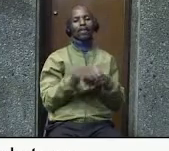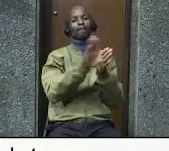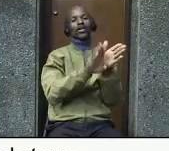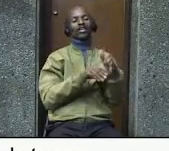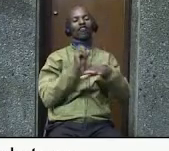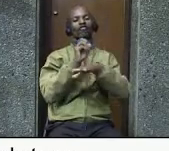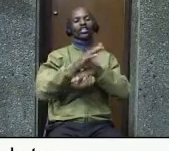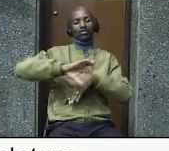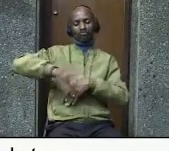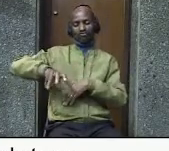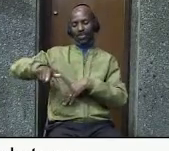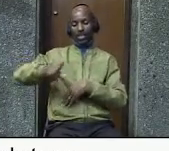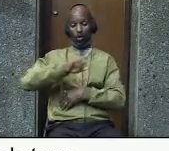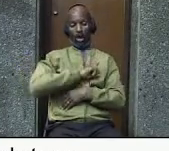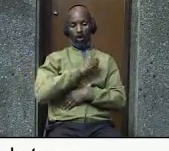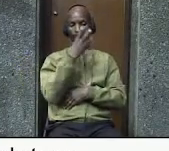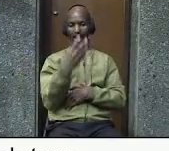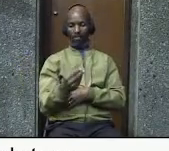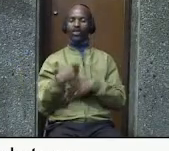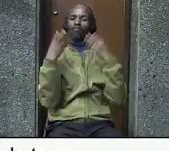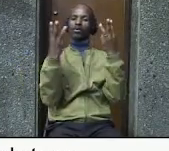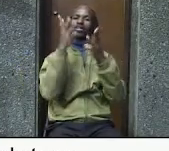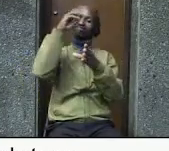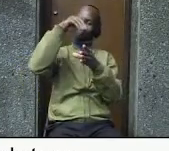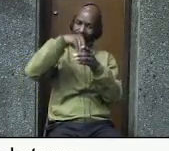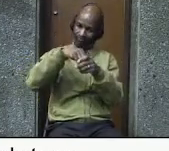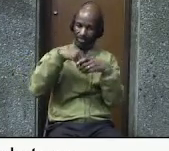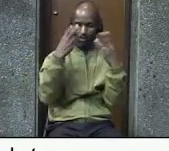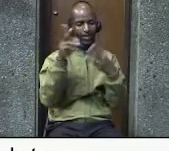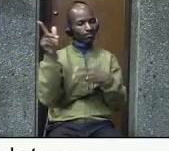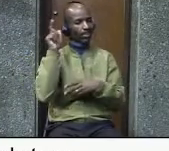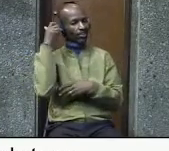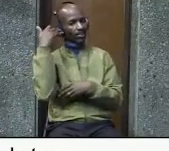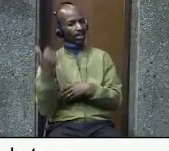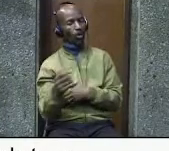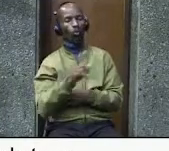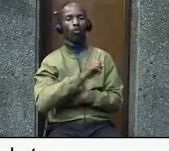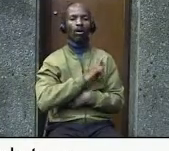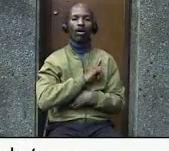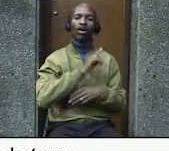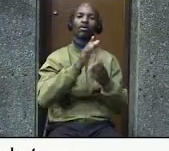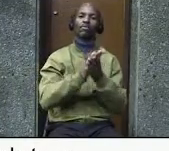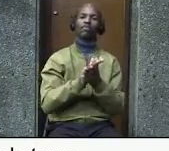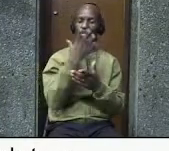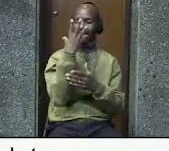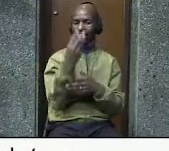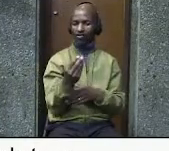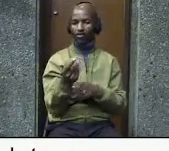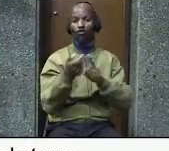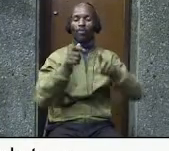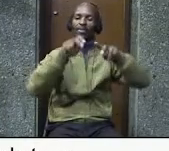affecting provinces, and that is why we're having the stakeholder engagement, this public hearing, because it has come